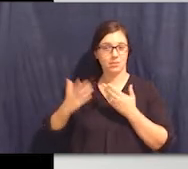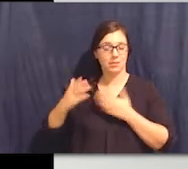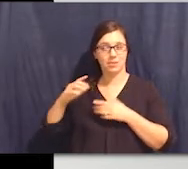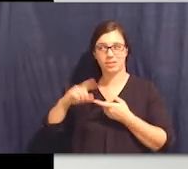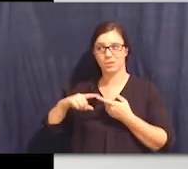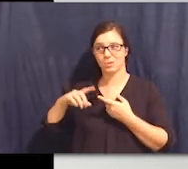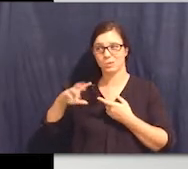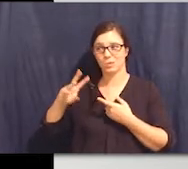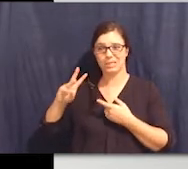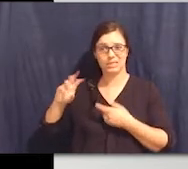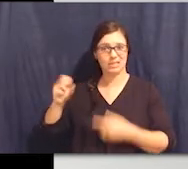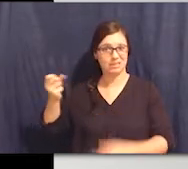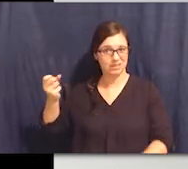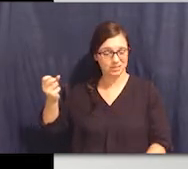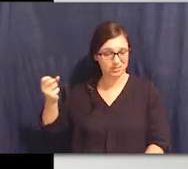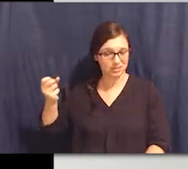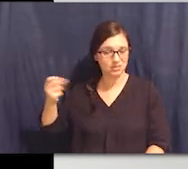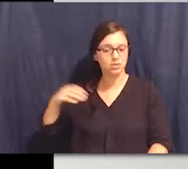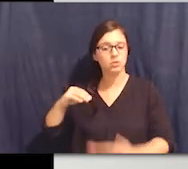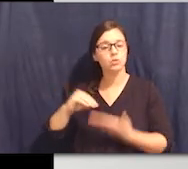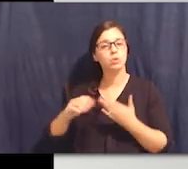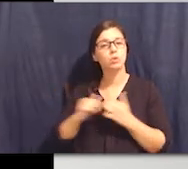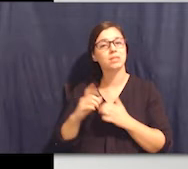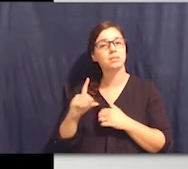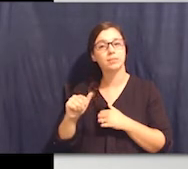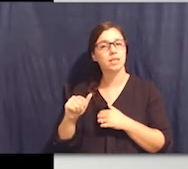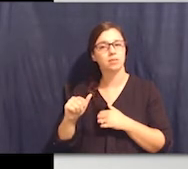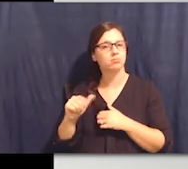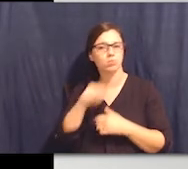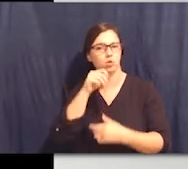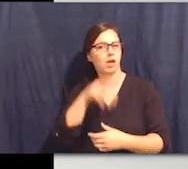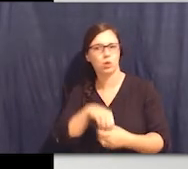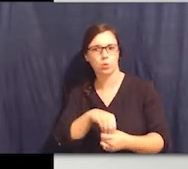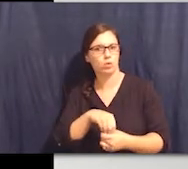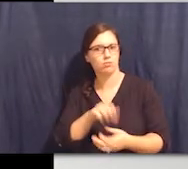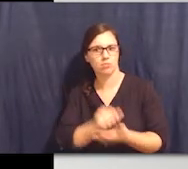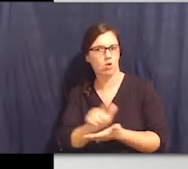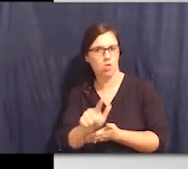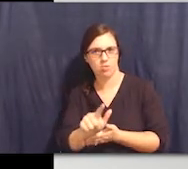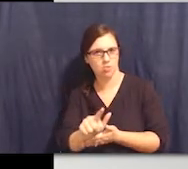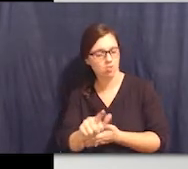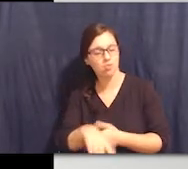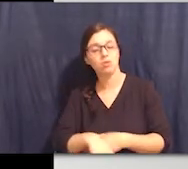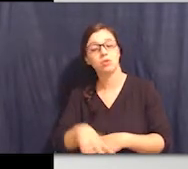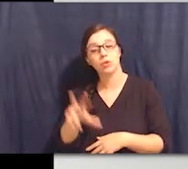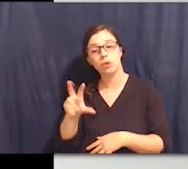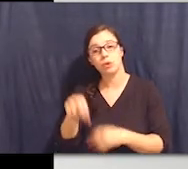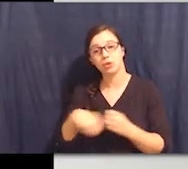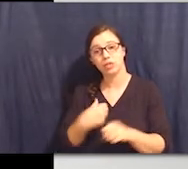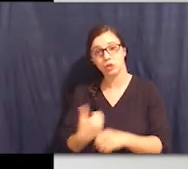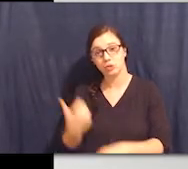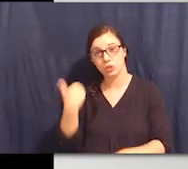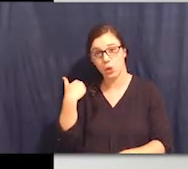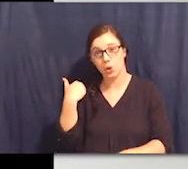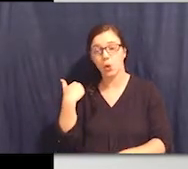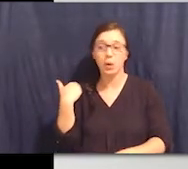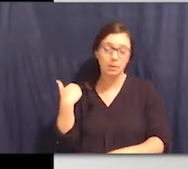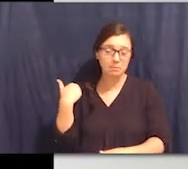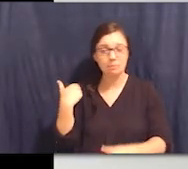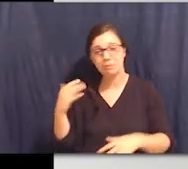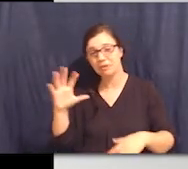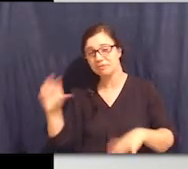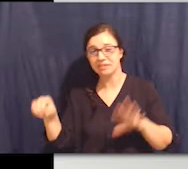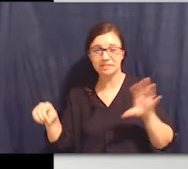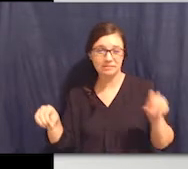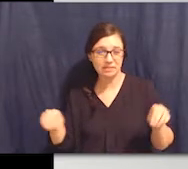the 60s, you know, students with disabilities weren't at all included. And then maybe 30 years ago, it was a coin toss, flip,